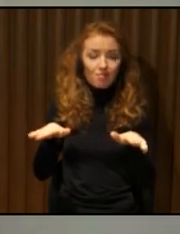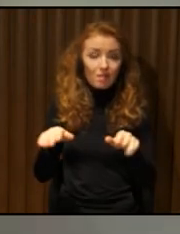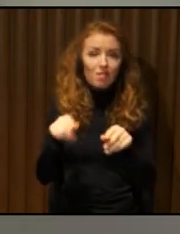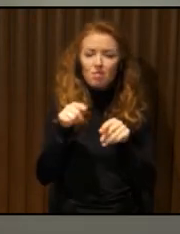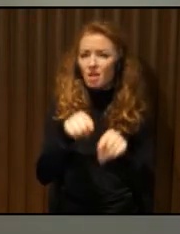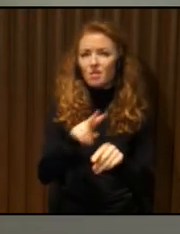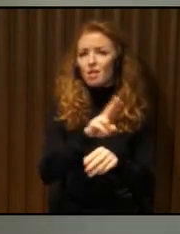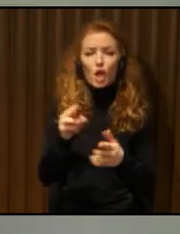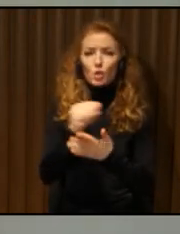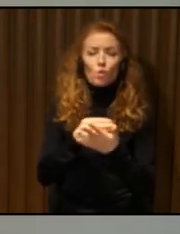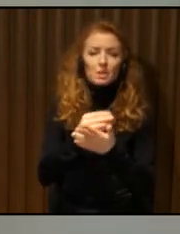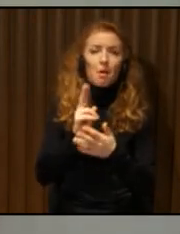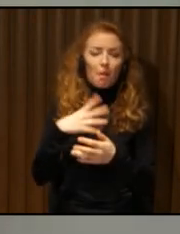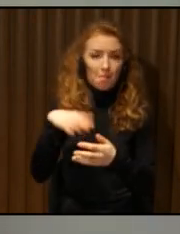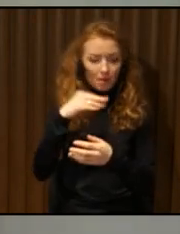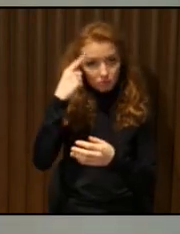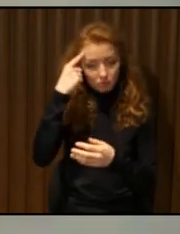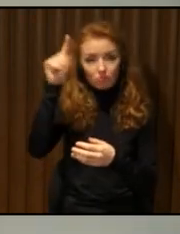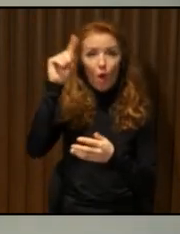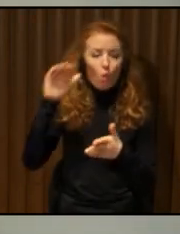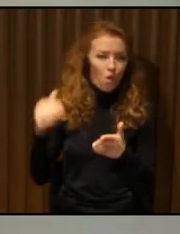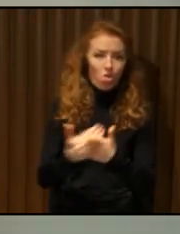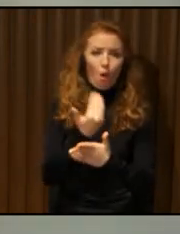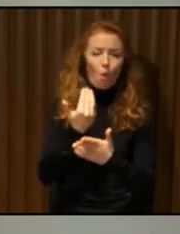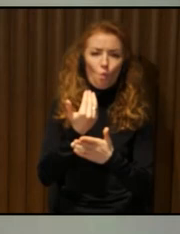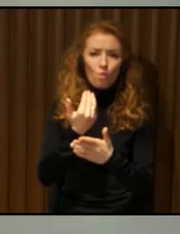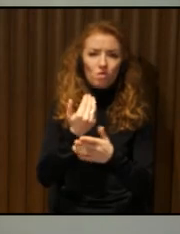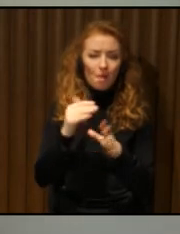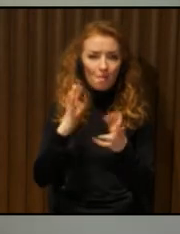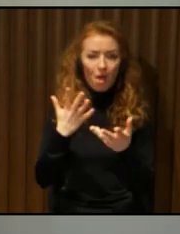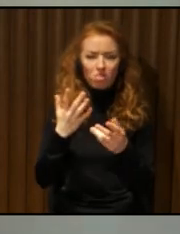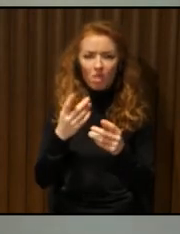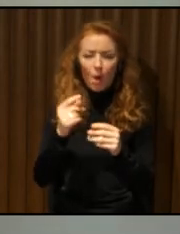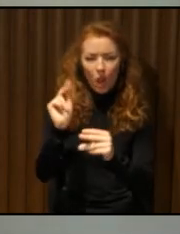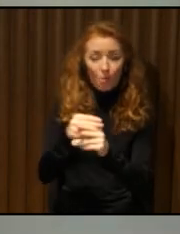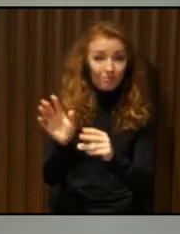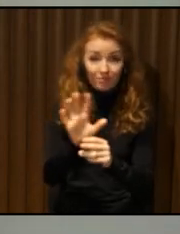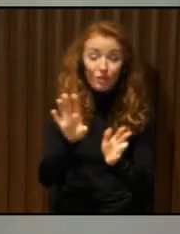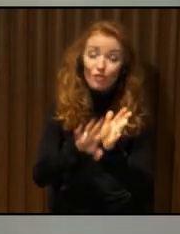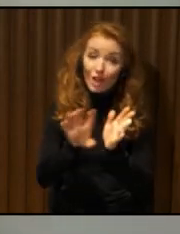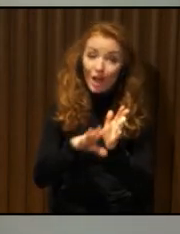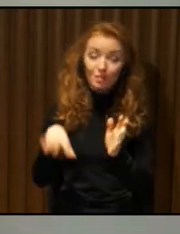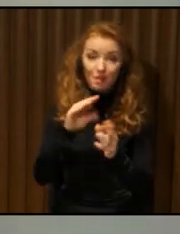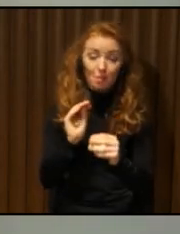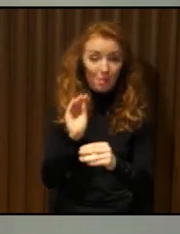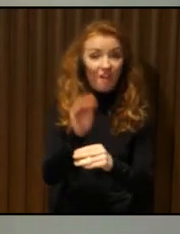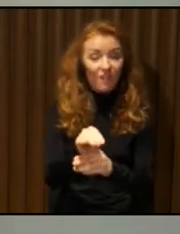or reinventing design. It's hacking and doing small things to improve it.